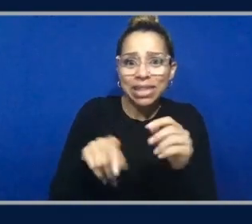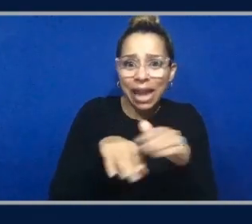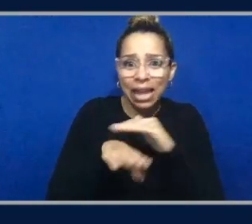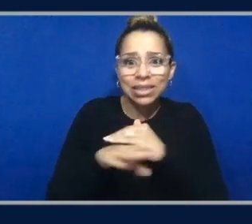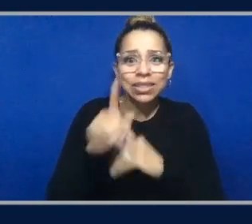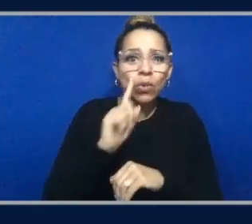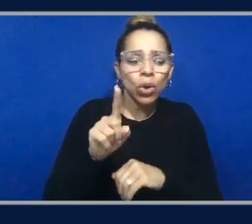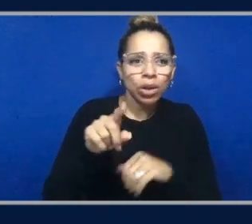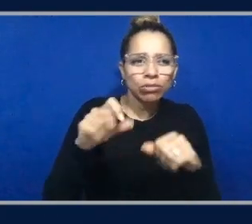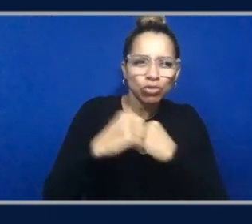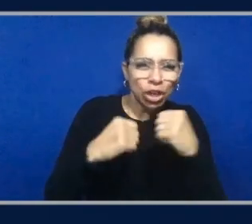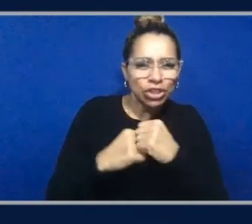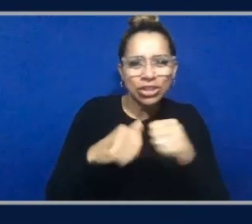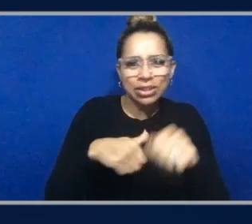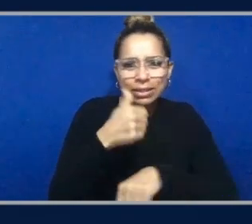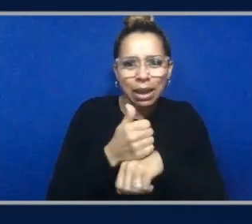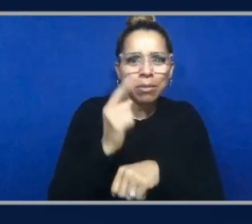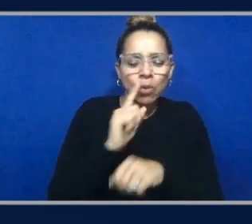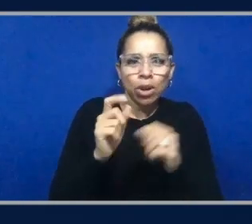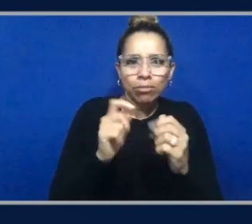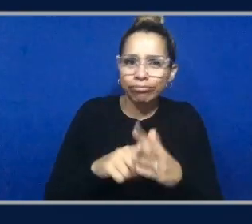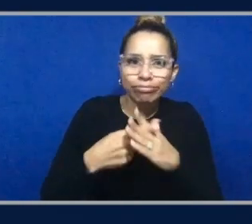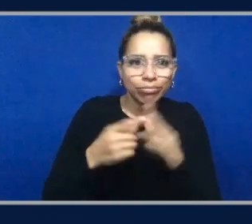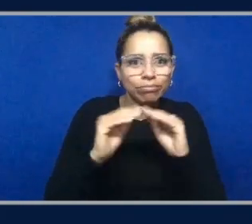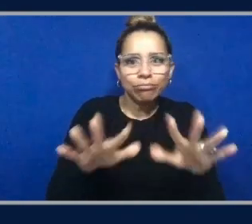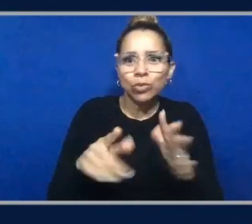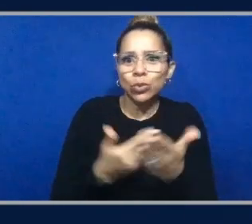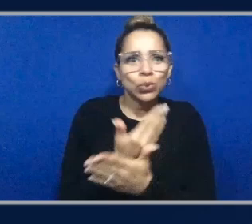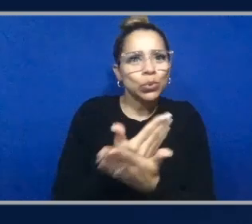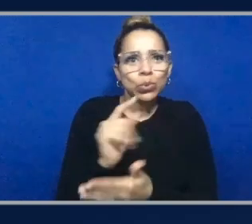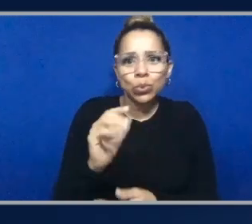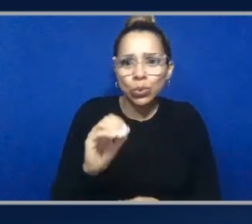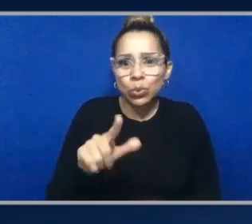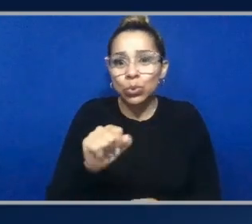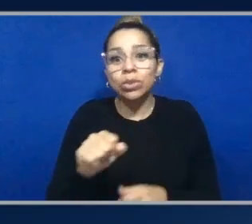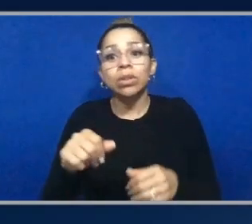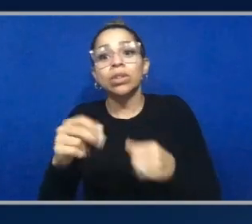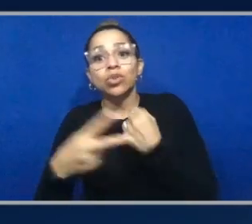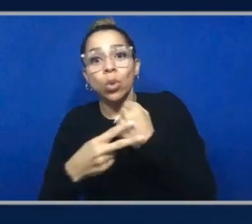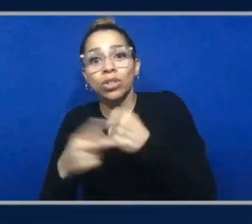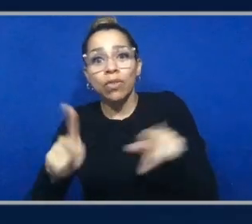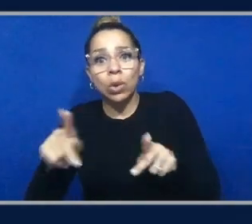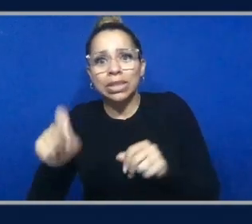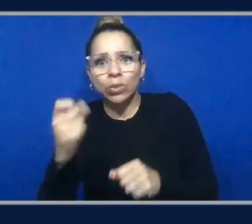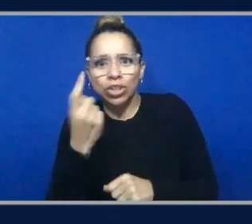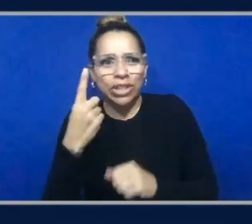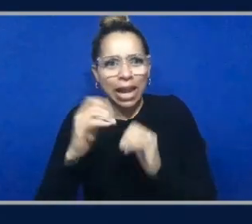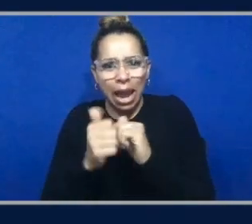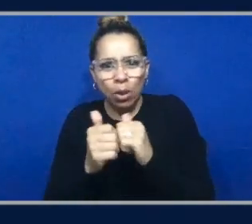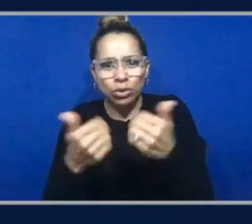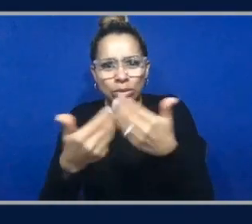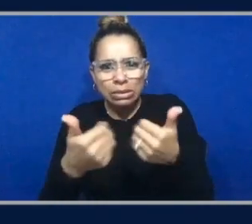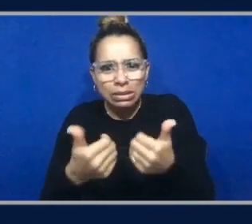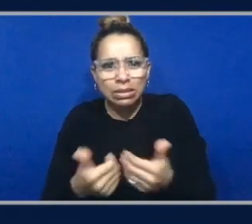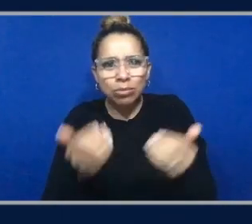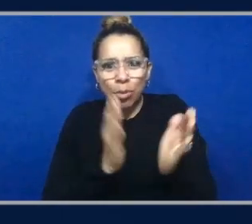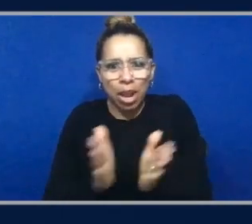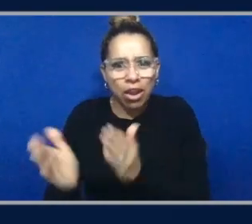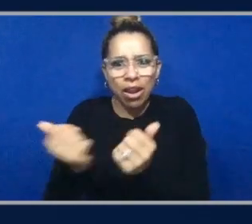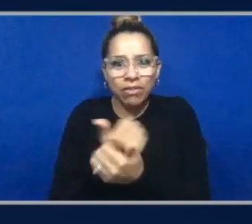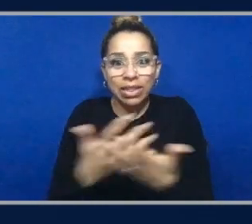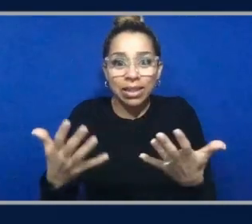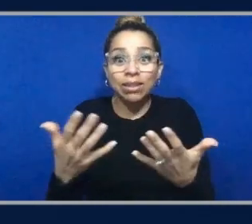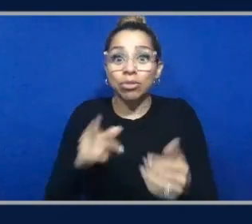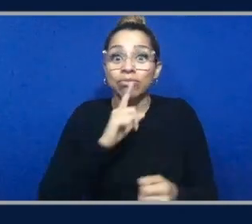to understand how to partition and prepare this stuff. It just added multiple days in one specific use case to add a new feature. Took about 3